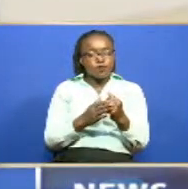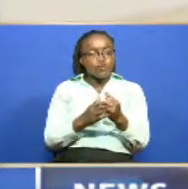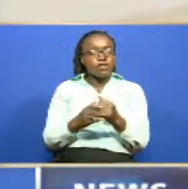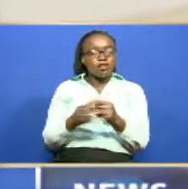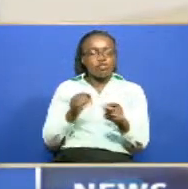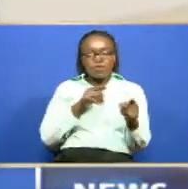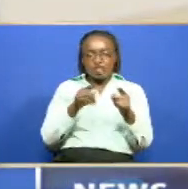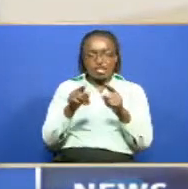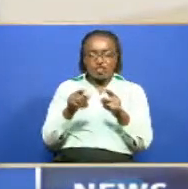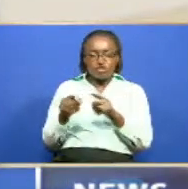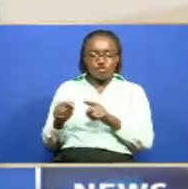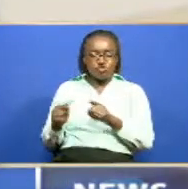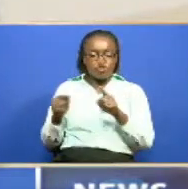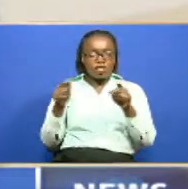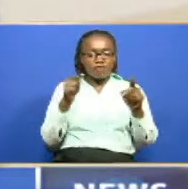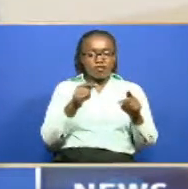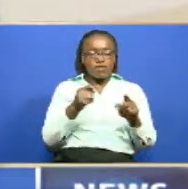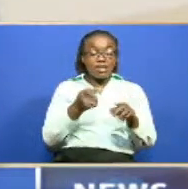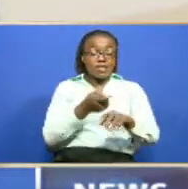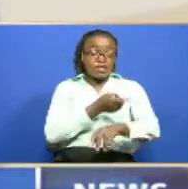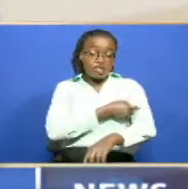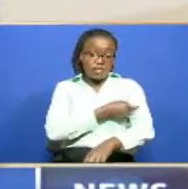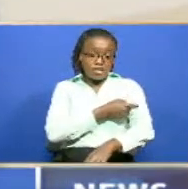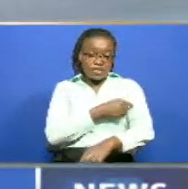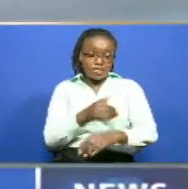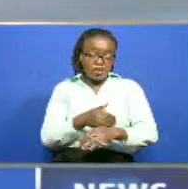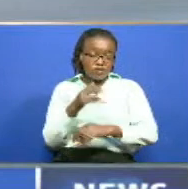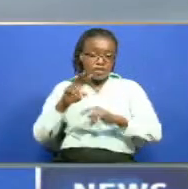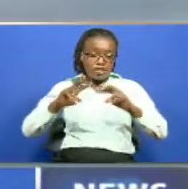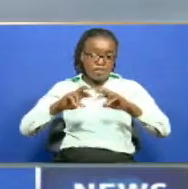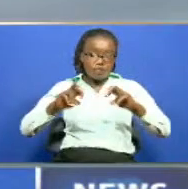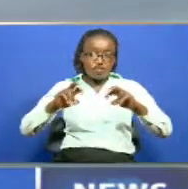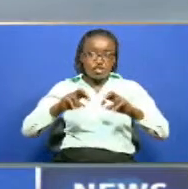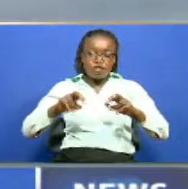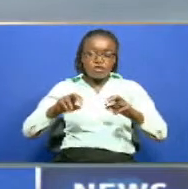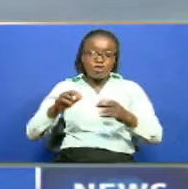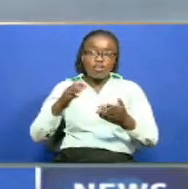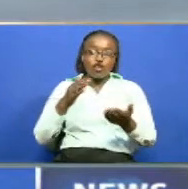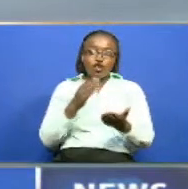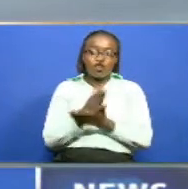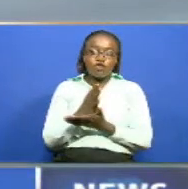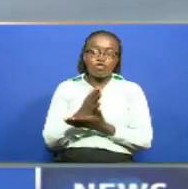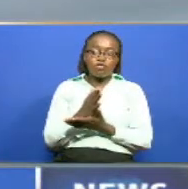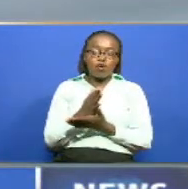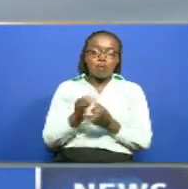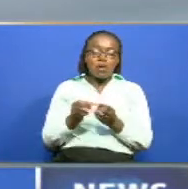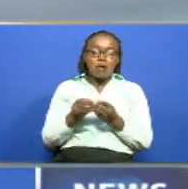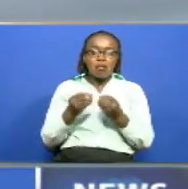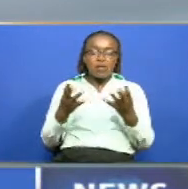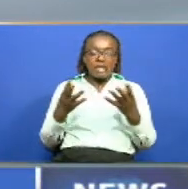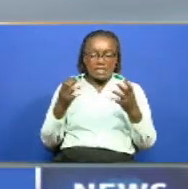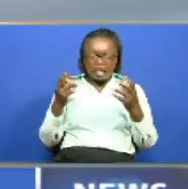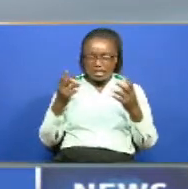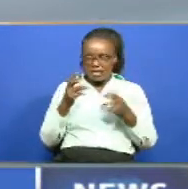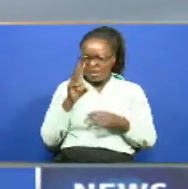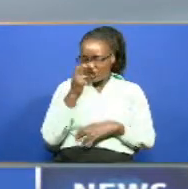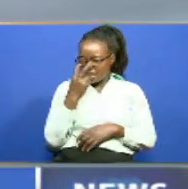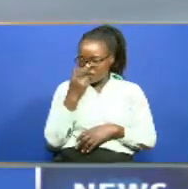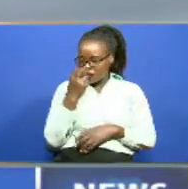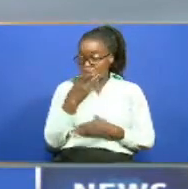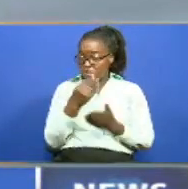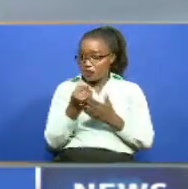of trafficking narcotic drugs after investigations established that there were massive suspicious cash